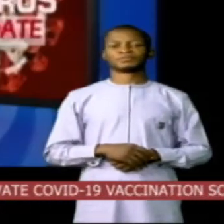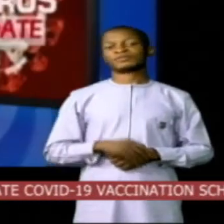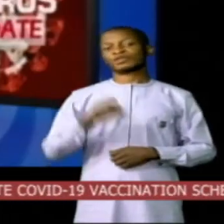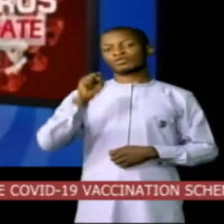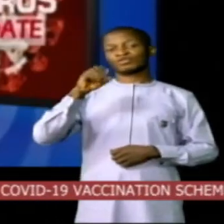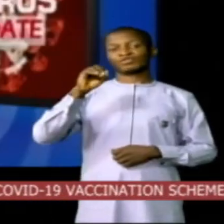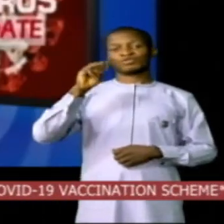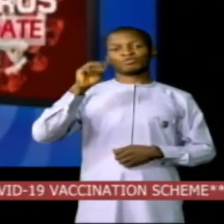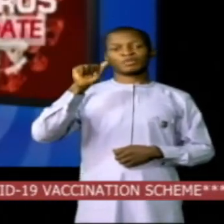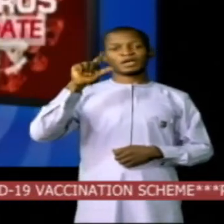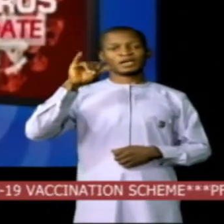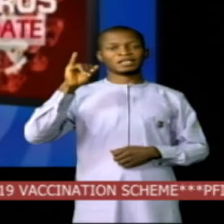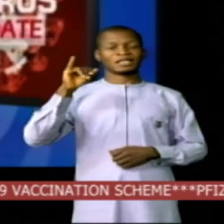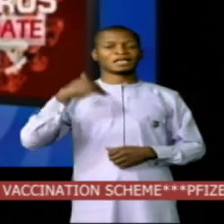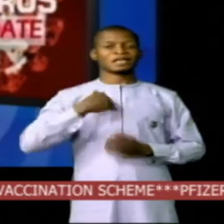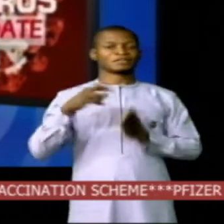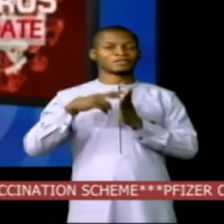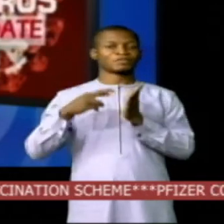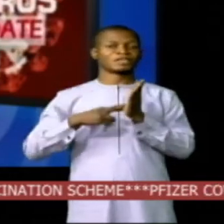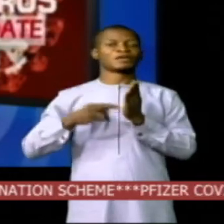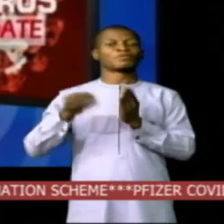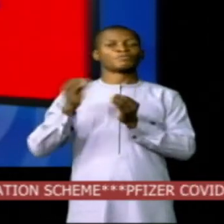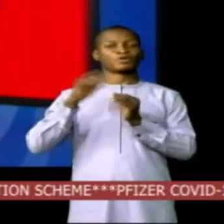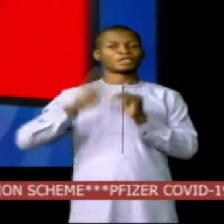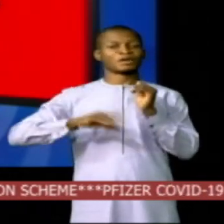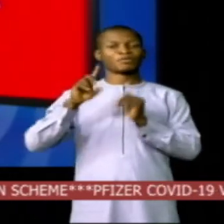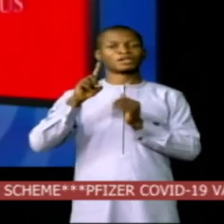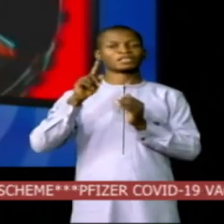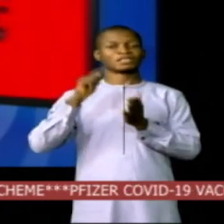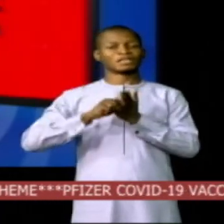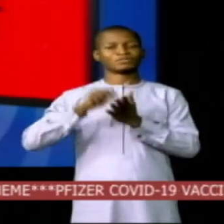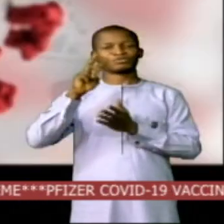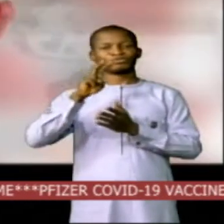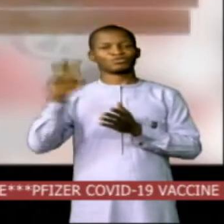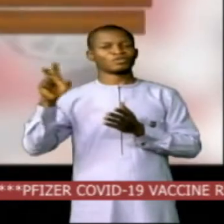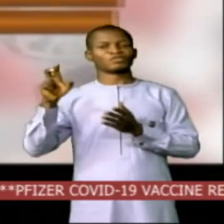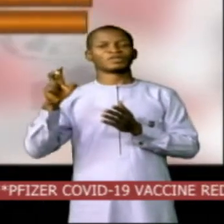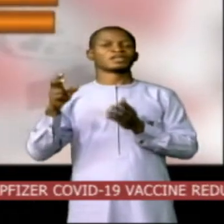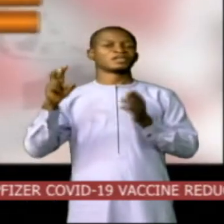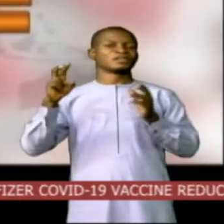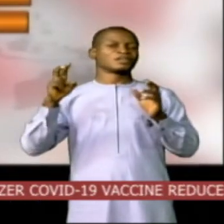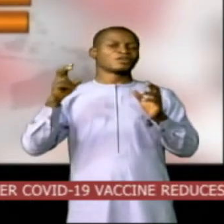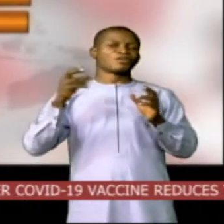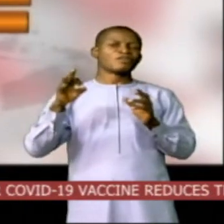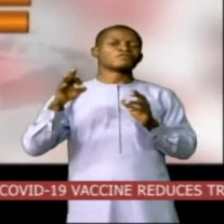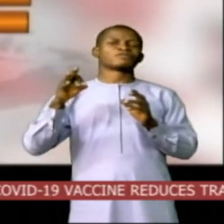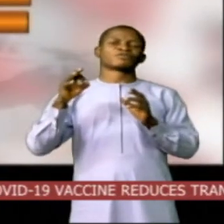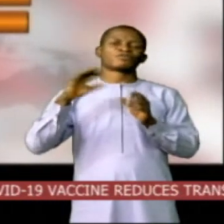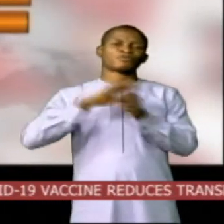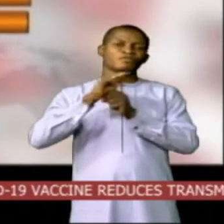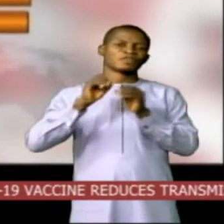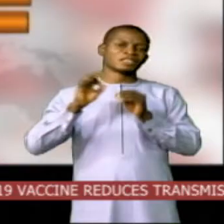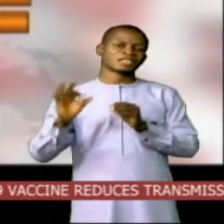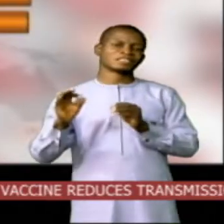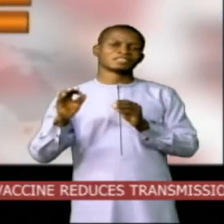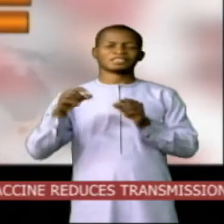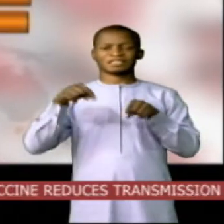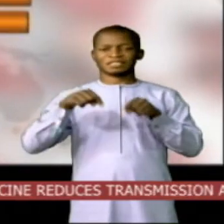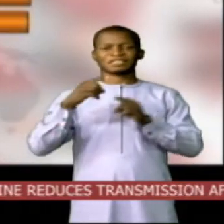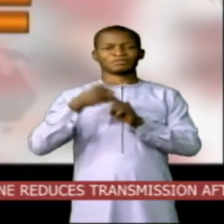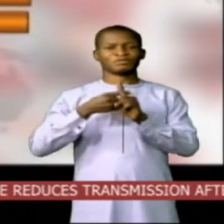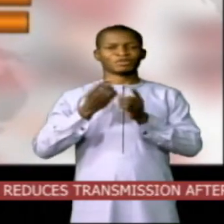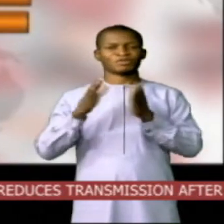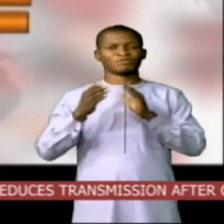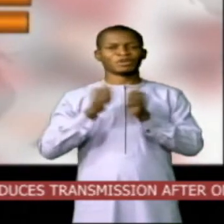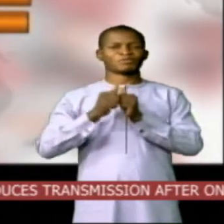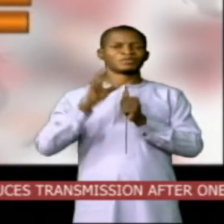Somalia has recorded more than 1,200 cases of COVID-19 this month, compared with 70